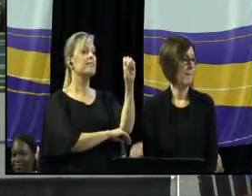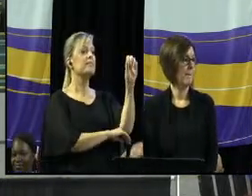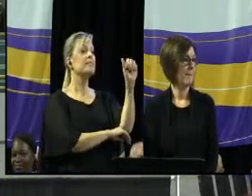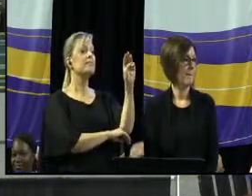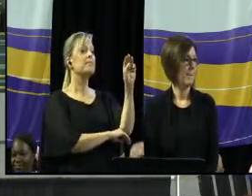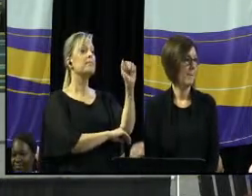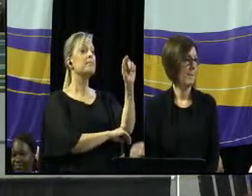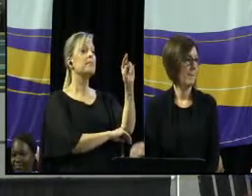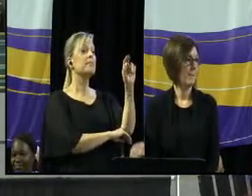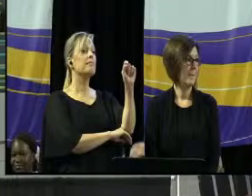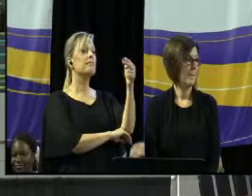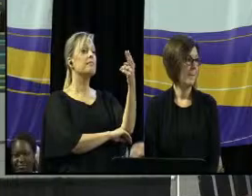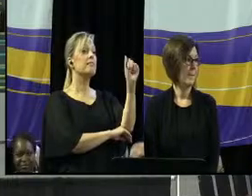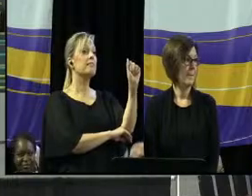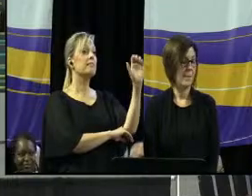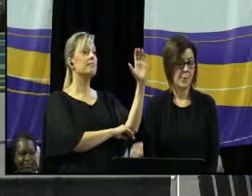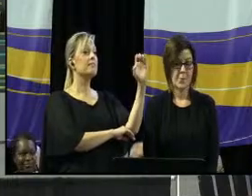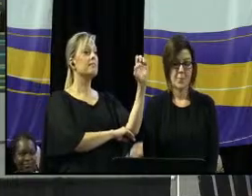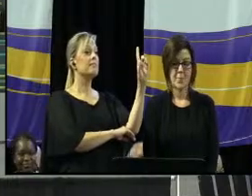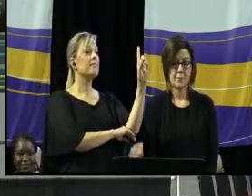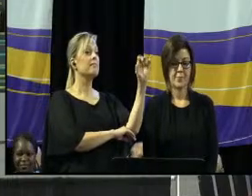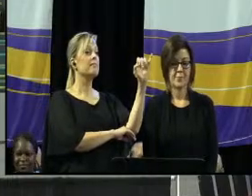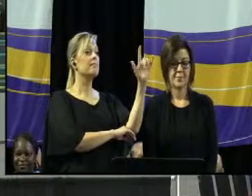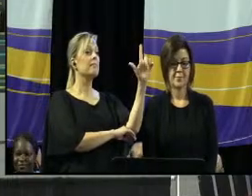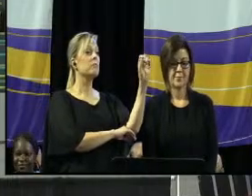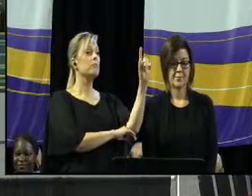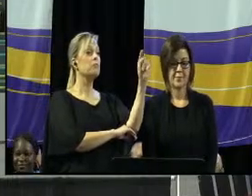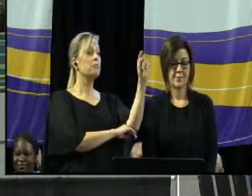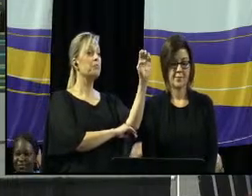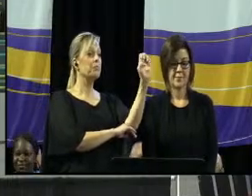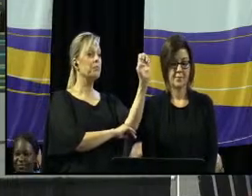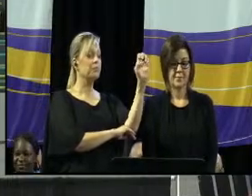Samantha Irene Cedalote.